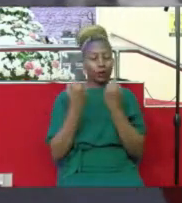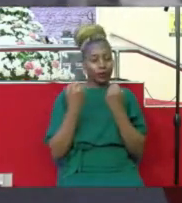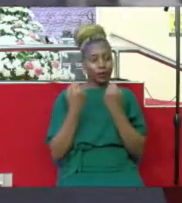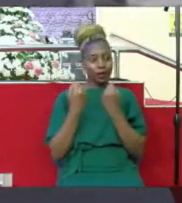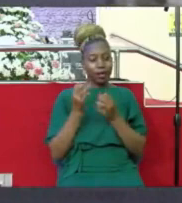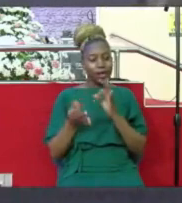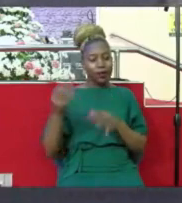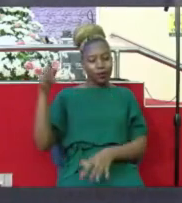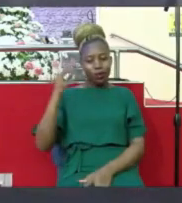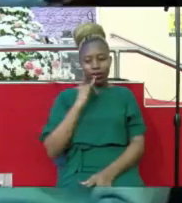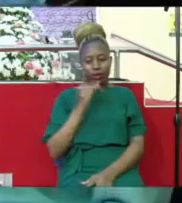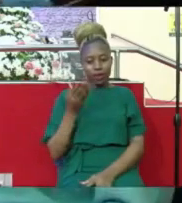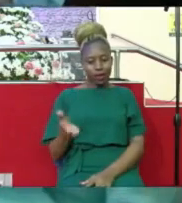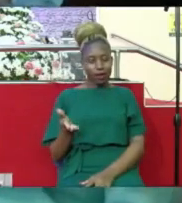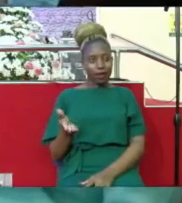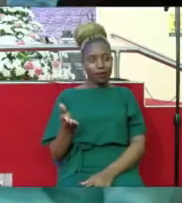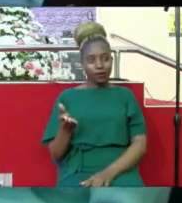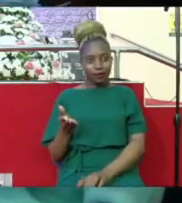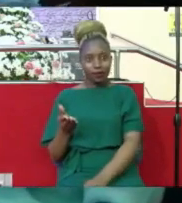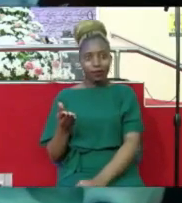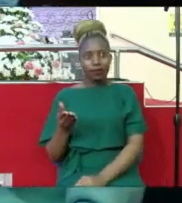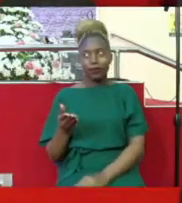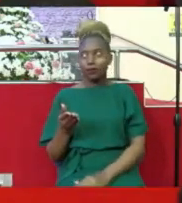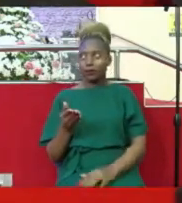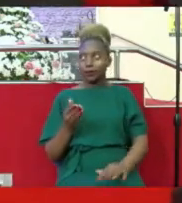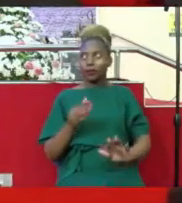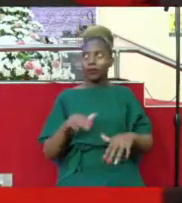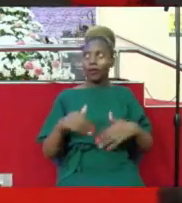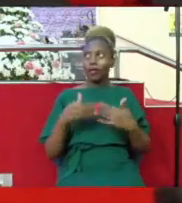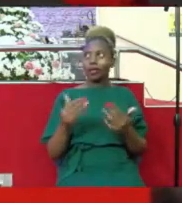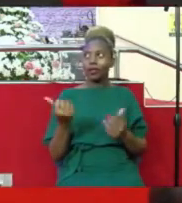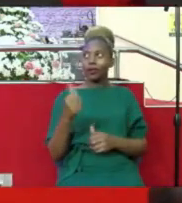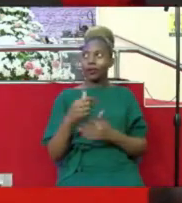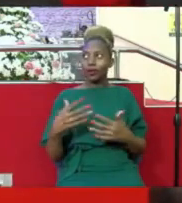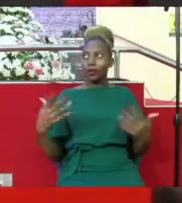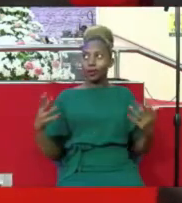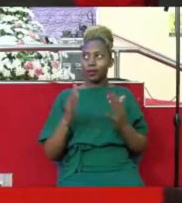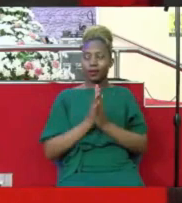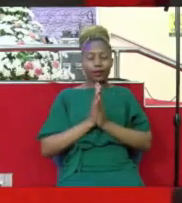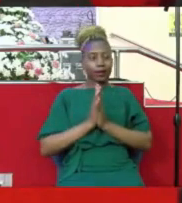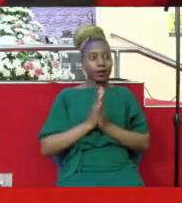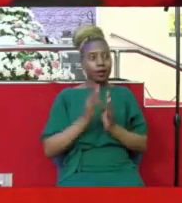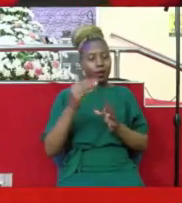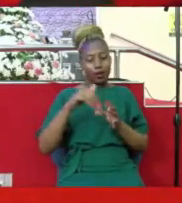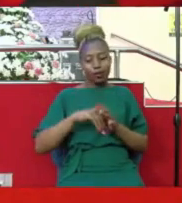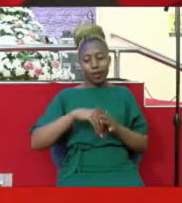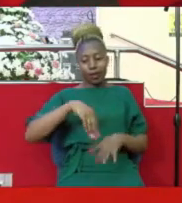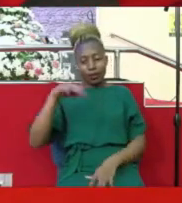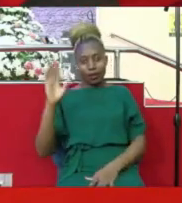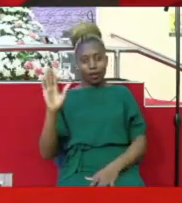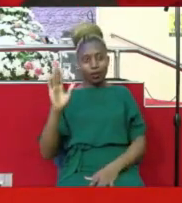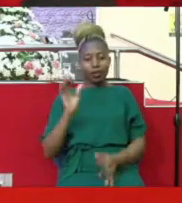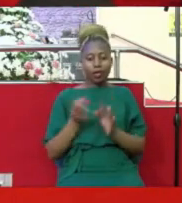God is here, you can be unemployed coming in, but an entrepreneur going out. I said, if God